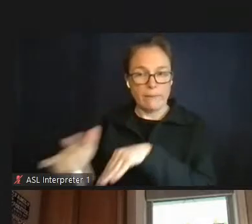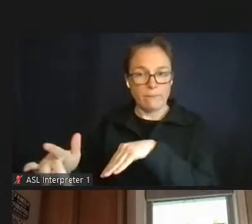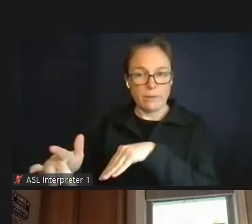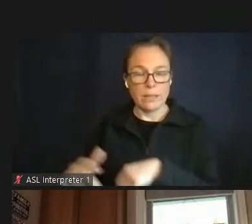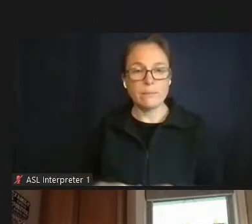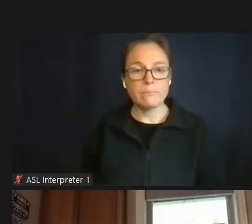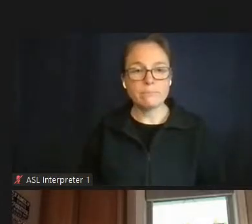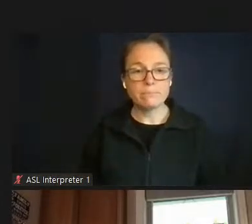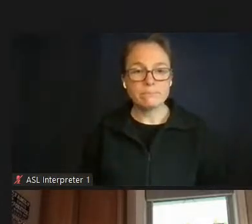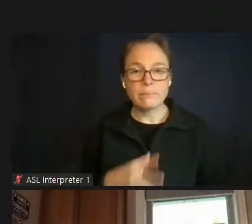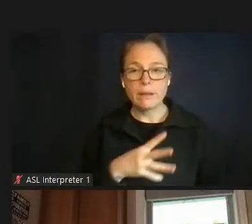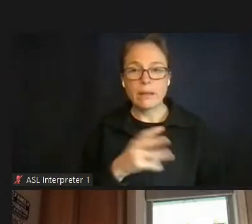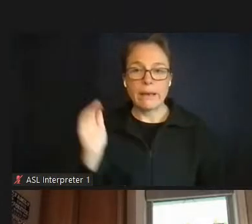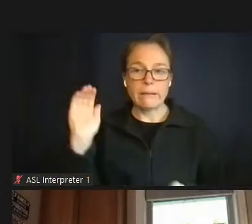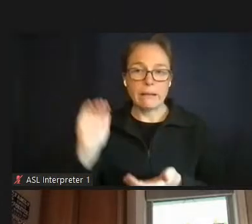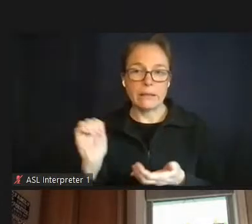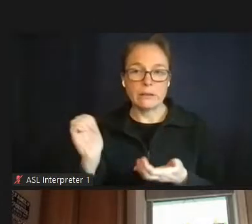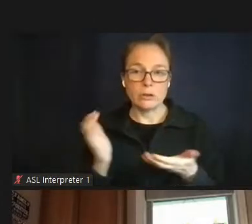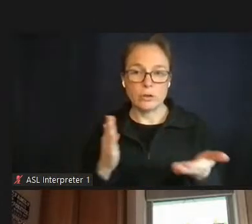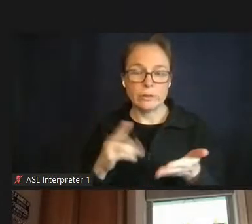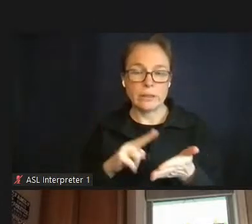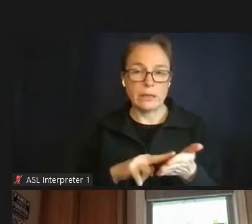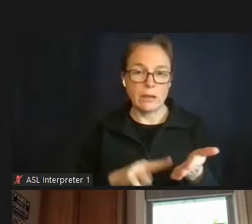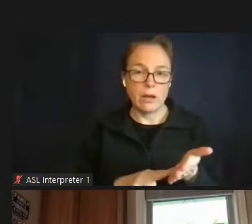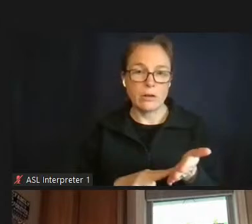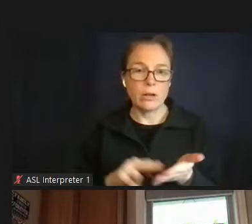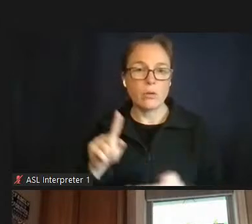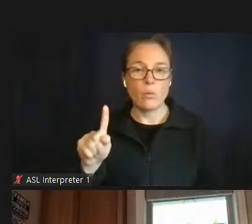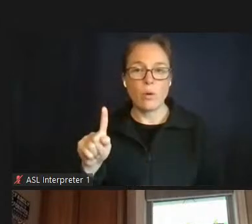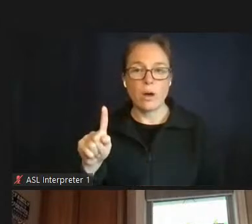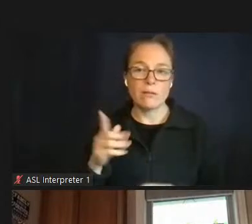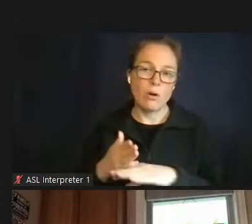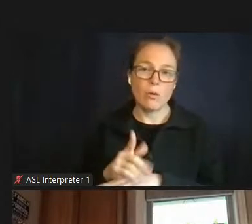also reduces services and contracts by a little over $1 million.